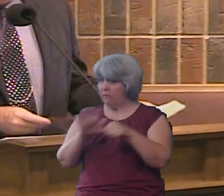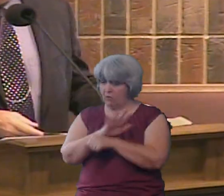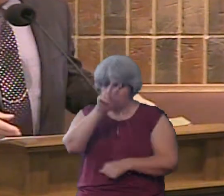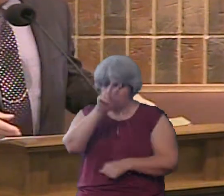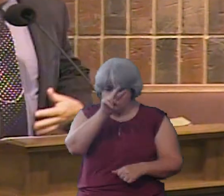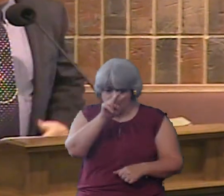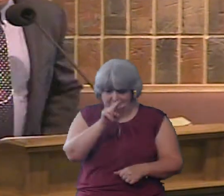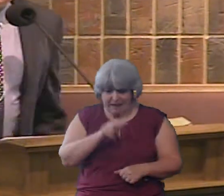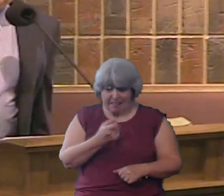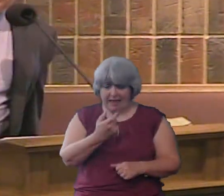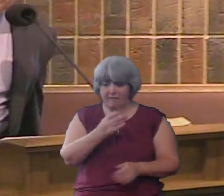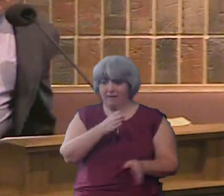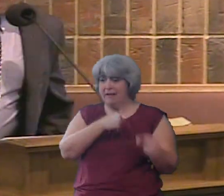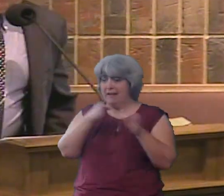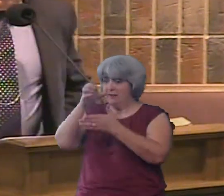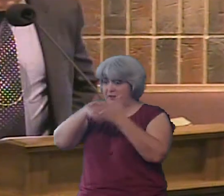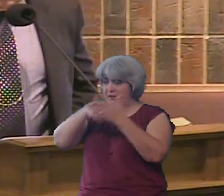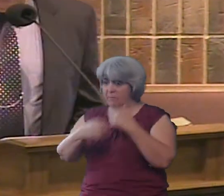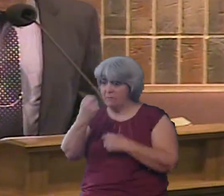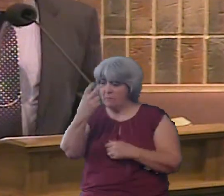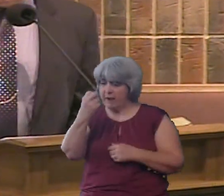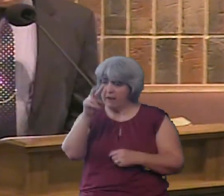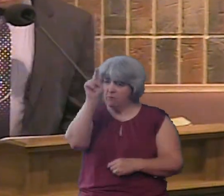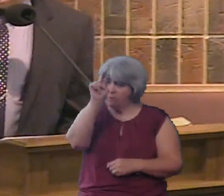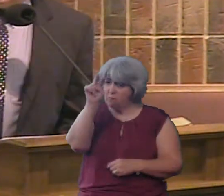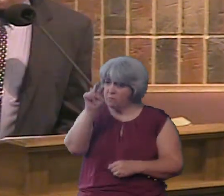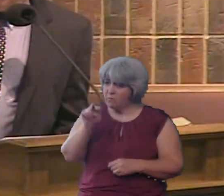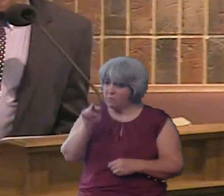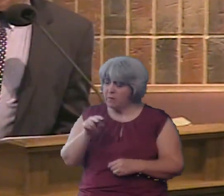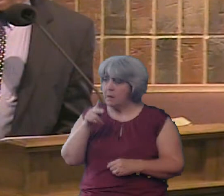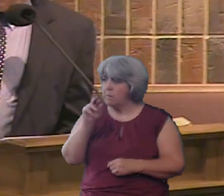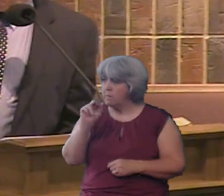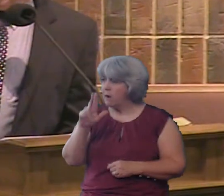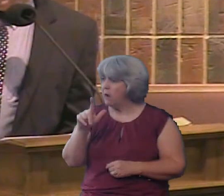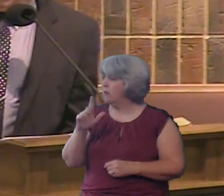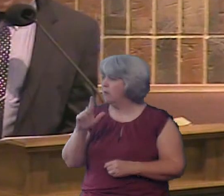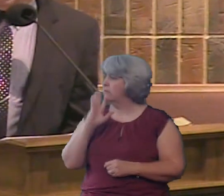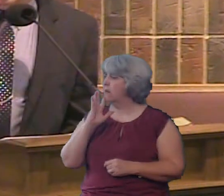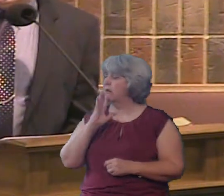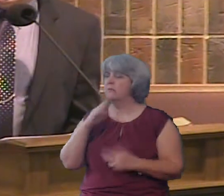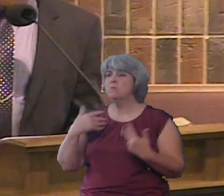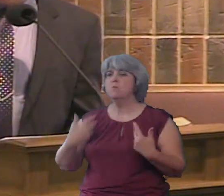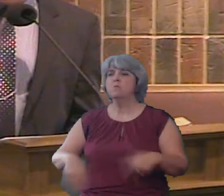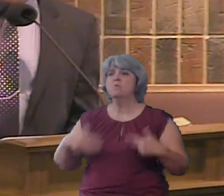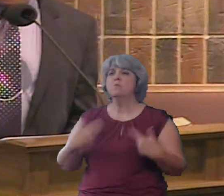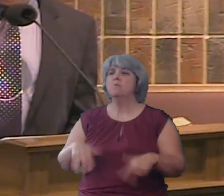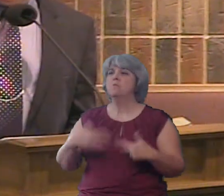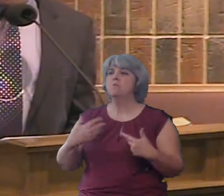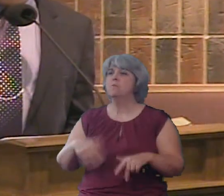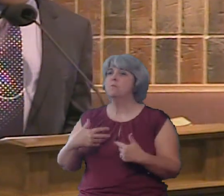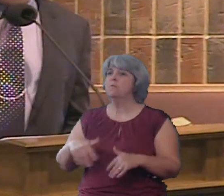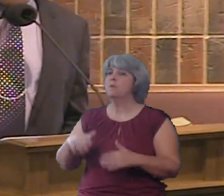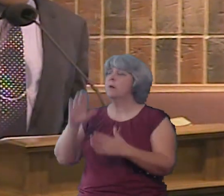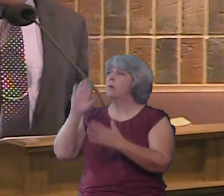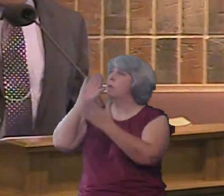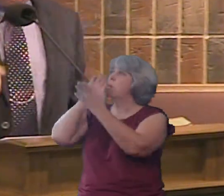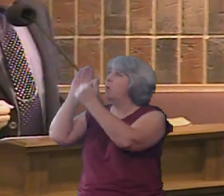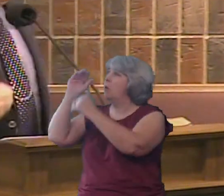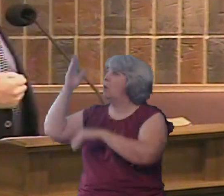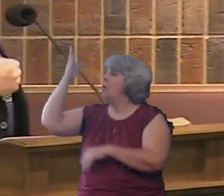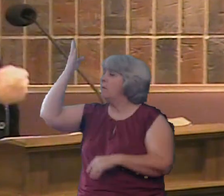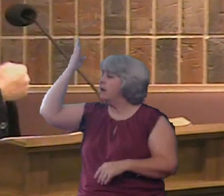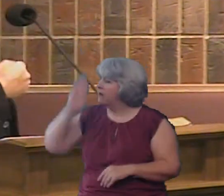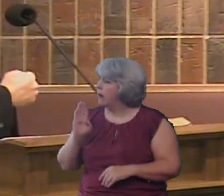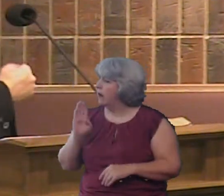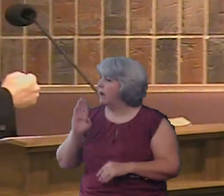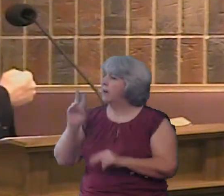find Paul's statement there. He's still talking about his vibrant hope in God, his hope for eternal things.